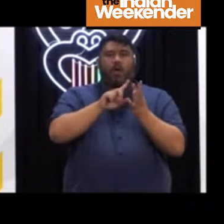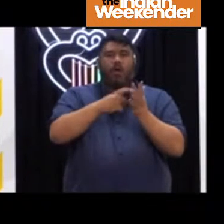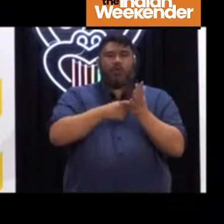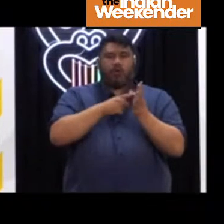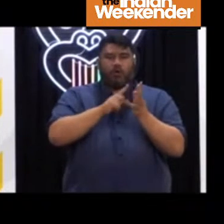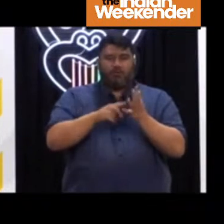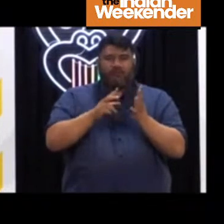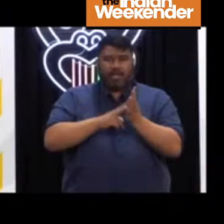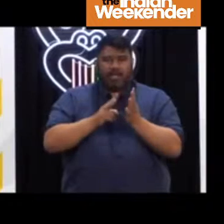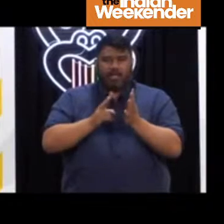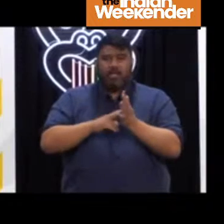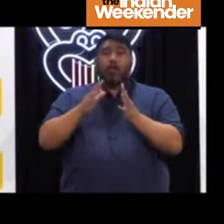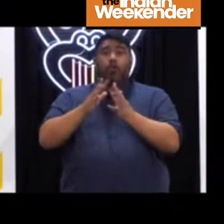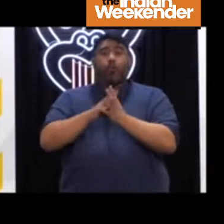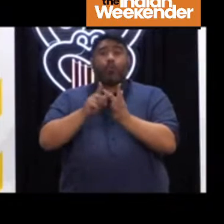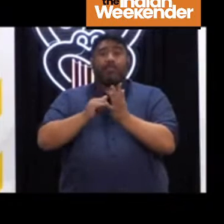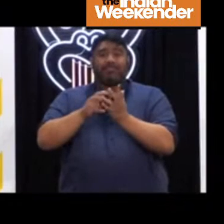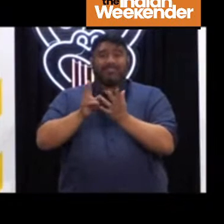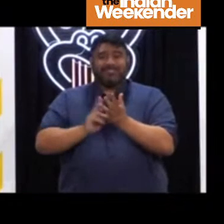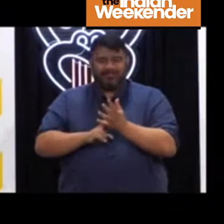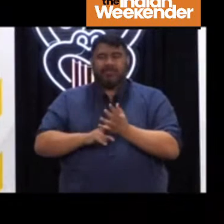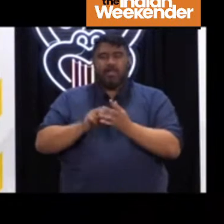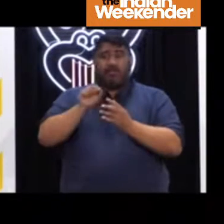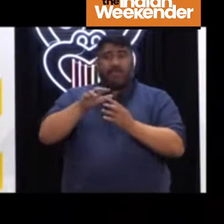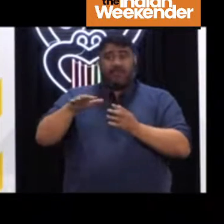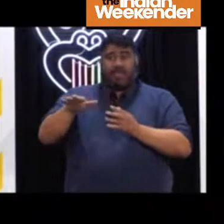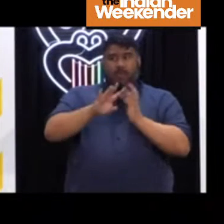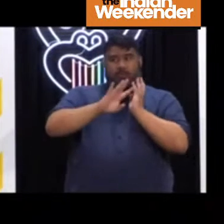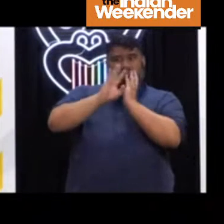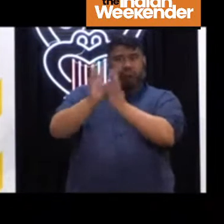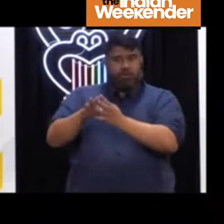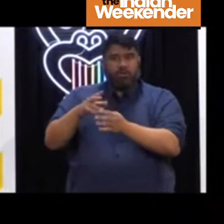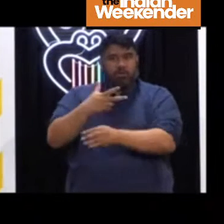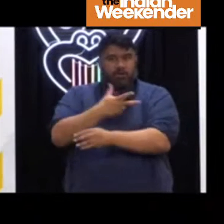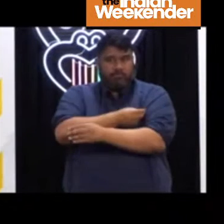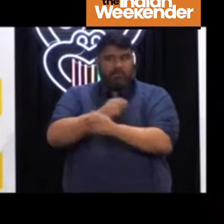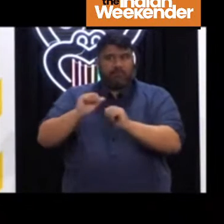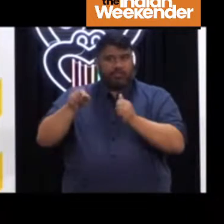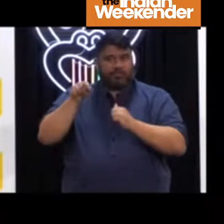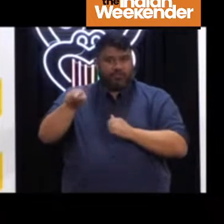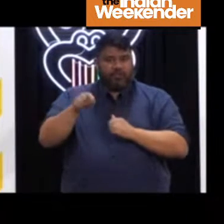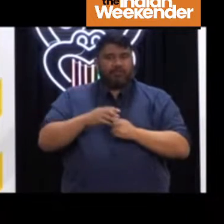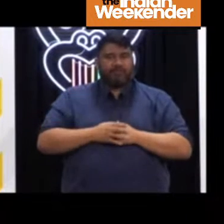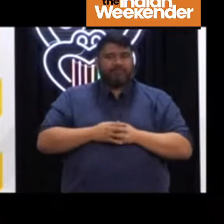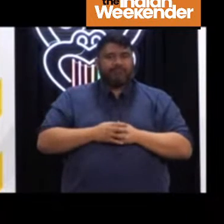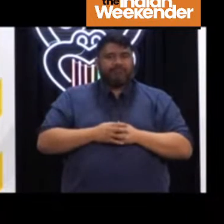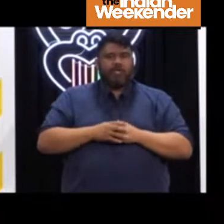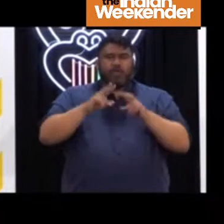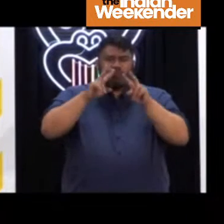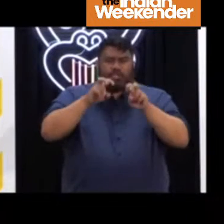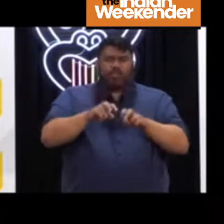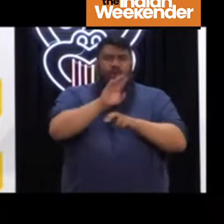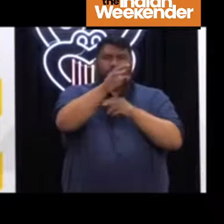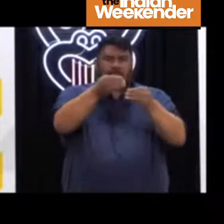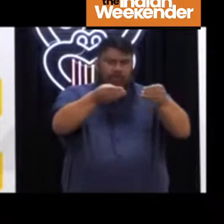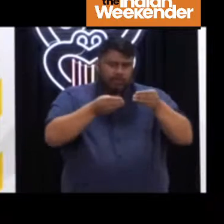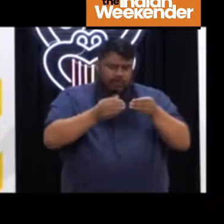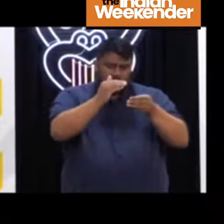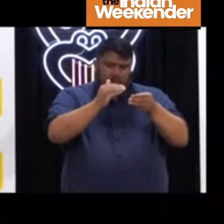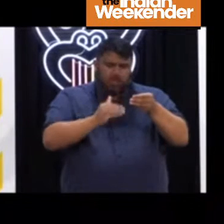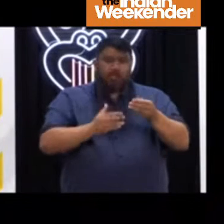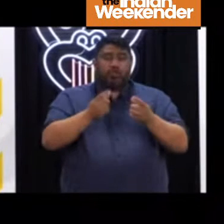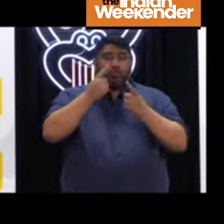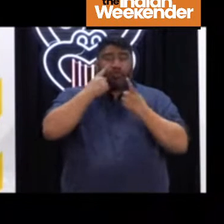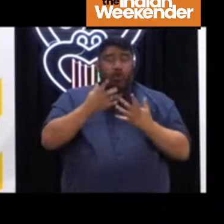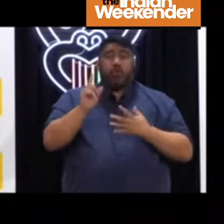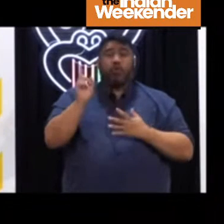families vaccinated at those sites over the last 2 weeks. International evidence tells us that COVID has caused disproportionate harm